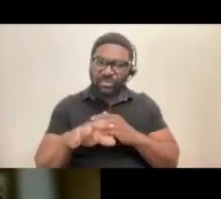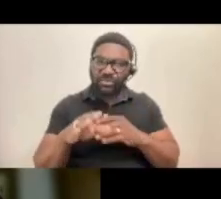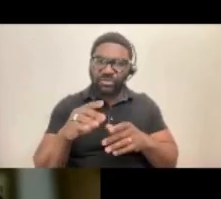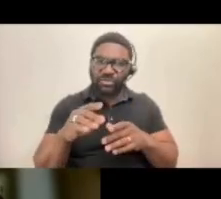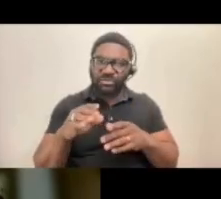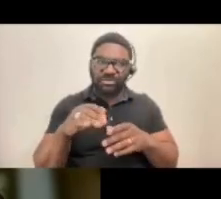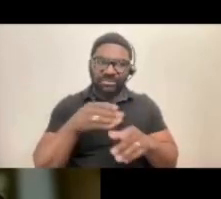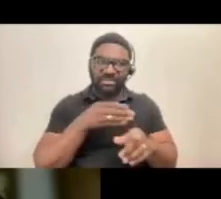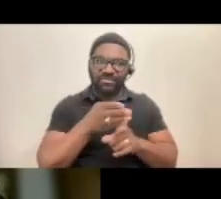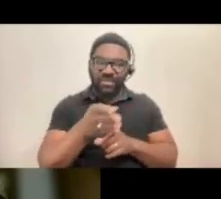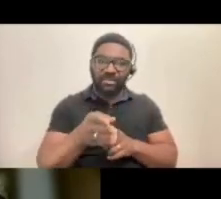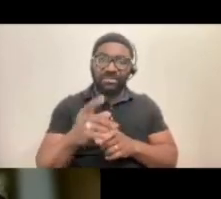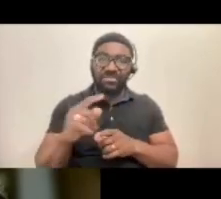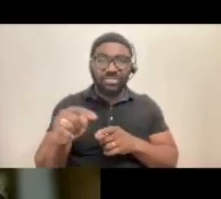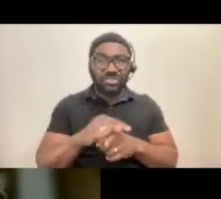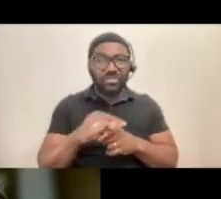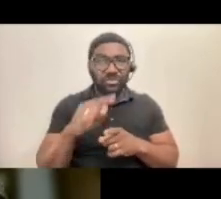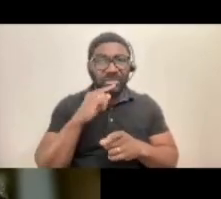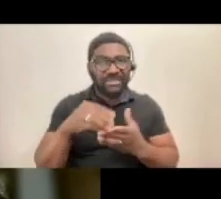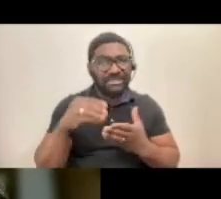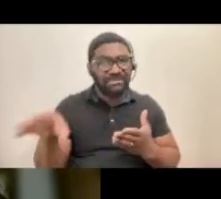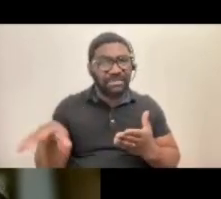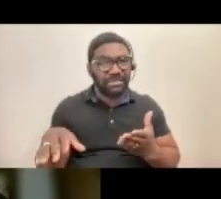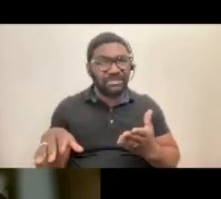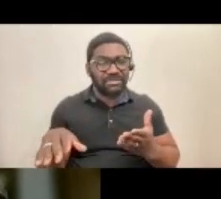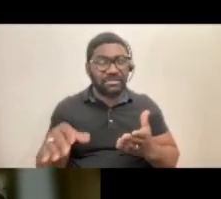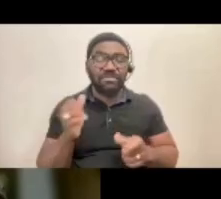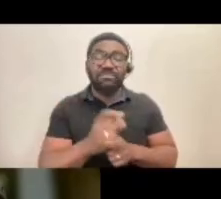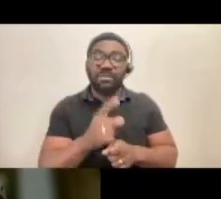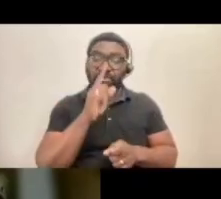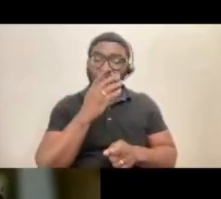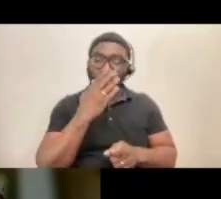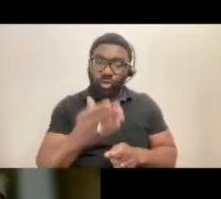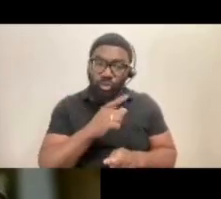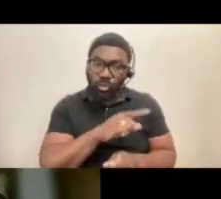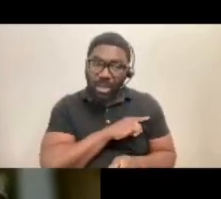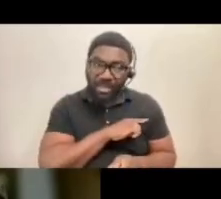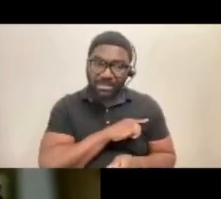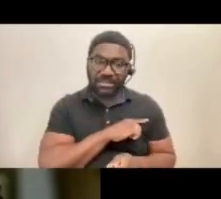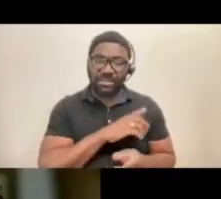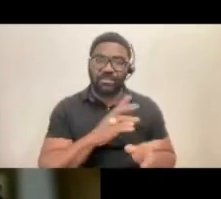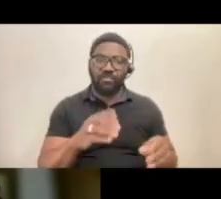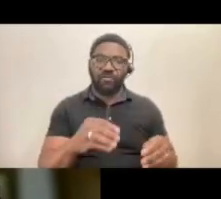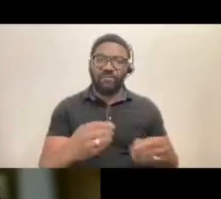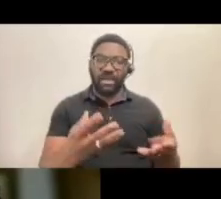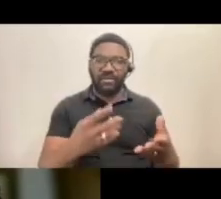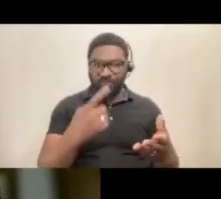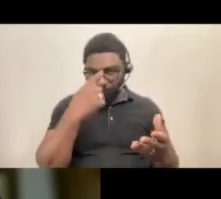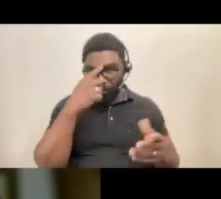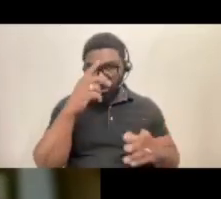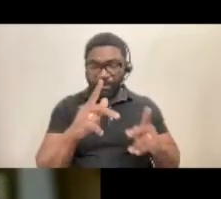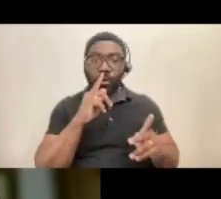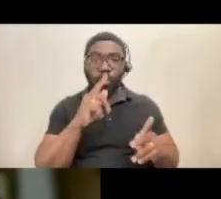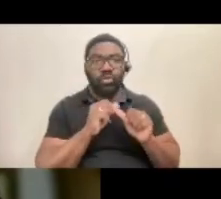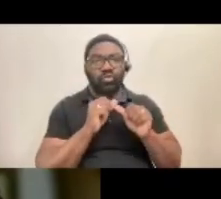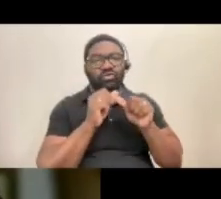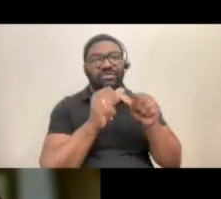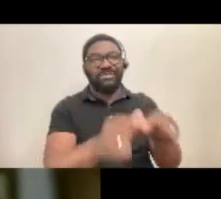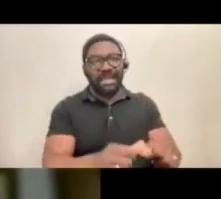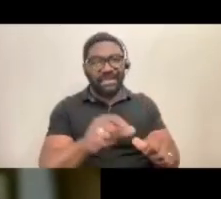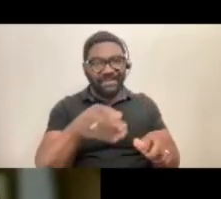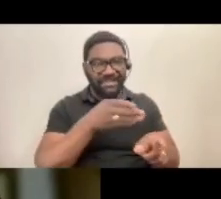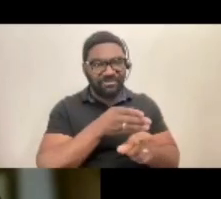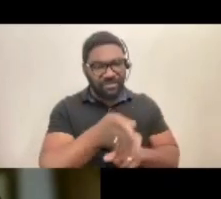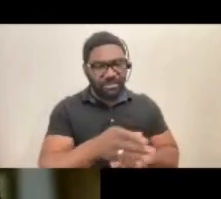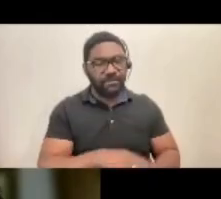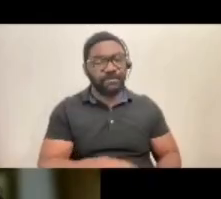on making sure that the training was high quality and also being provided for people that were invested in staying into the field. So there was a lot